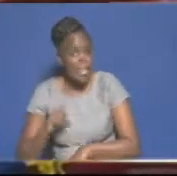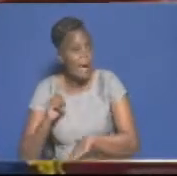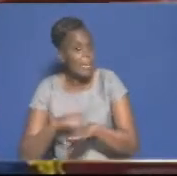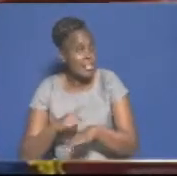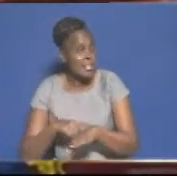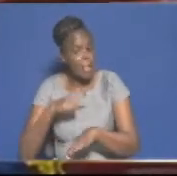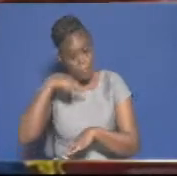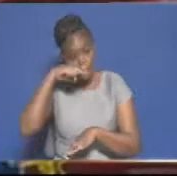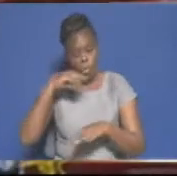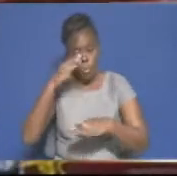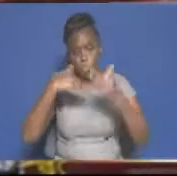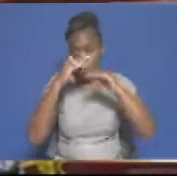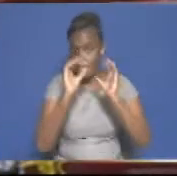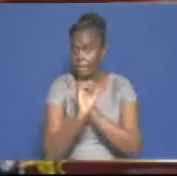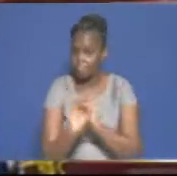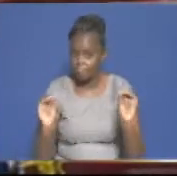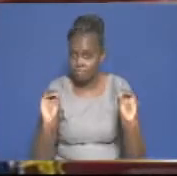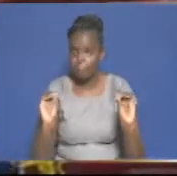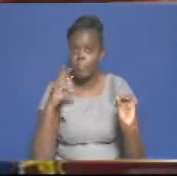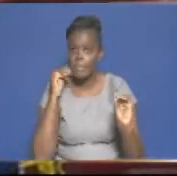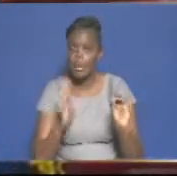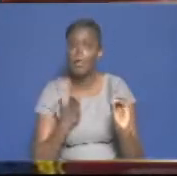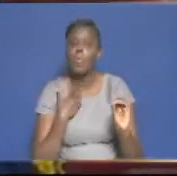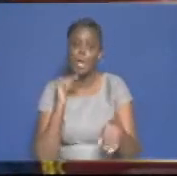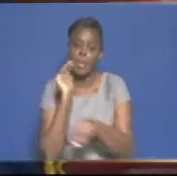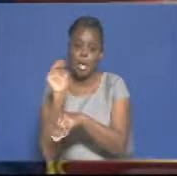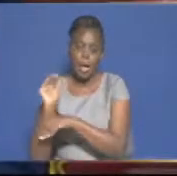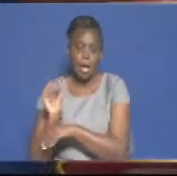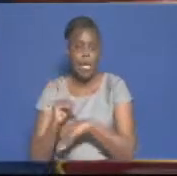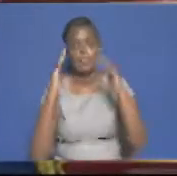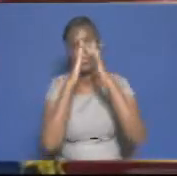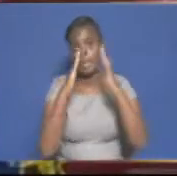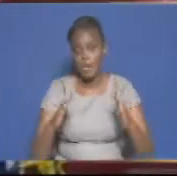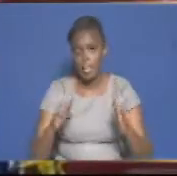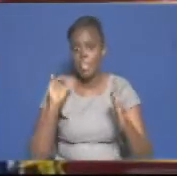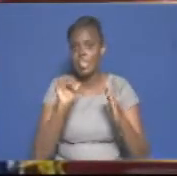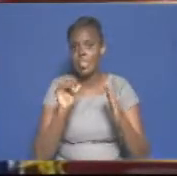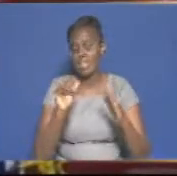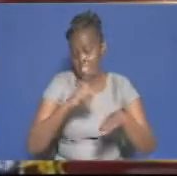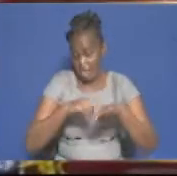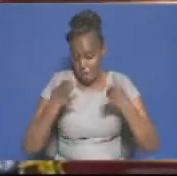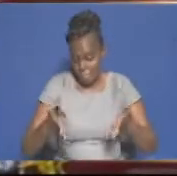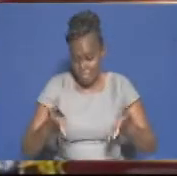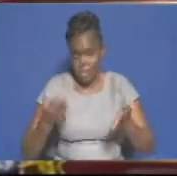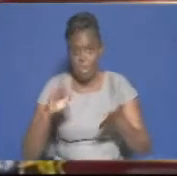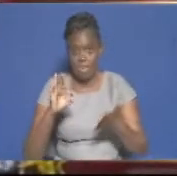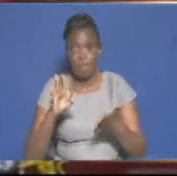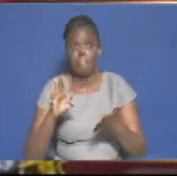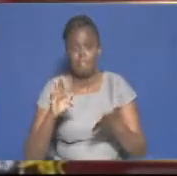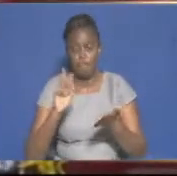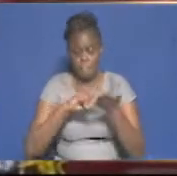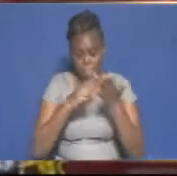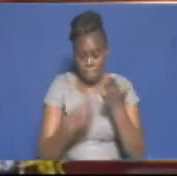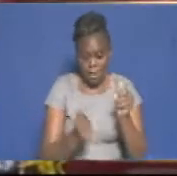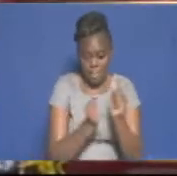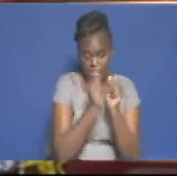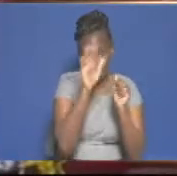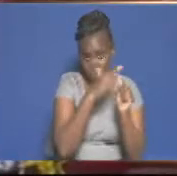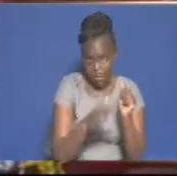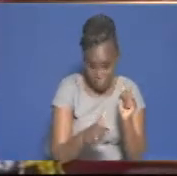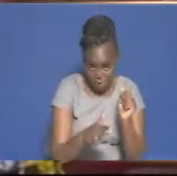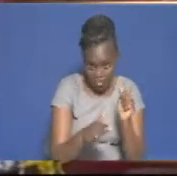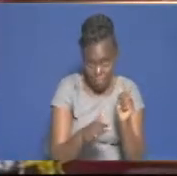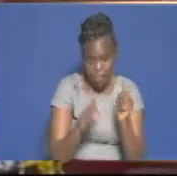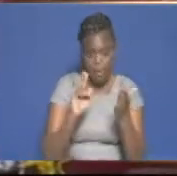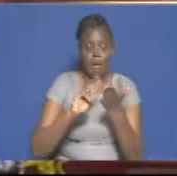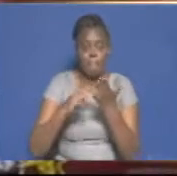have no qualification. Mr. Speaker, I really want to urge the House that this time around, if they failed in the 10th Parliament, and